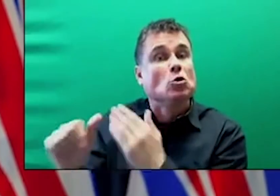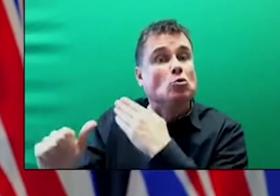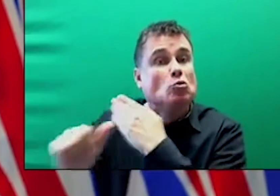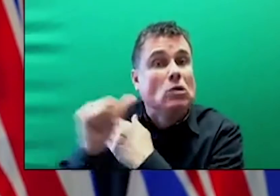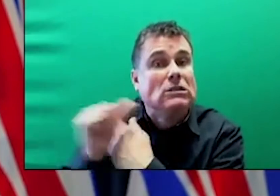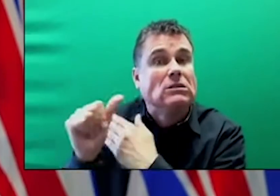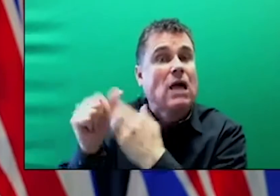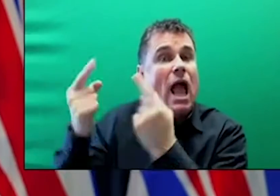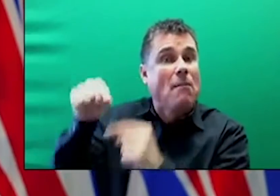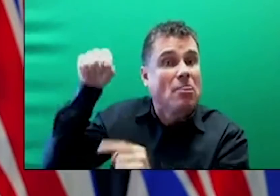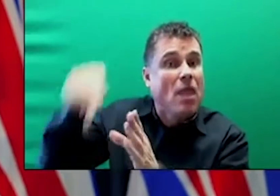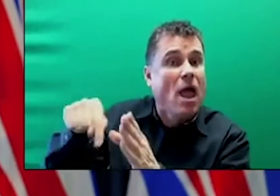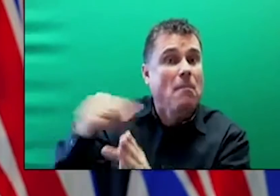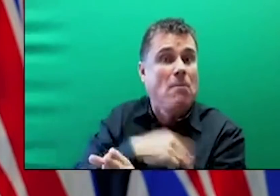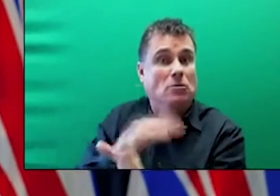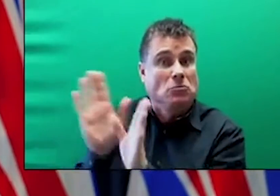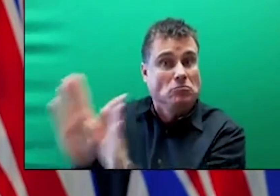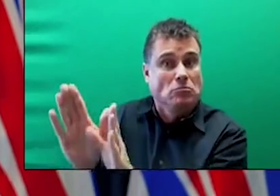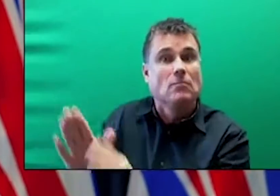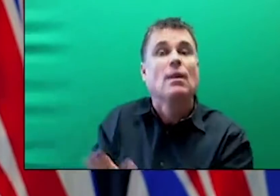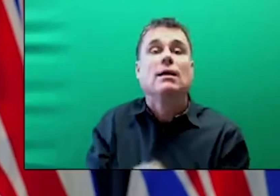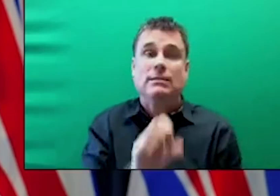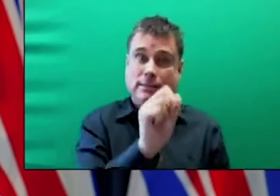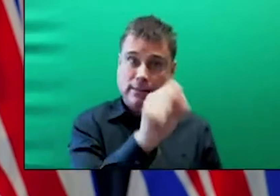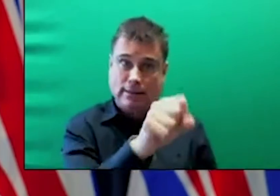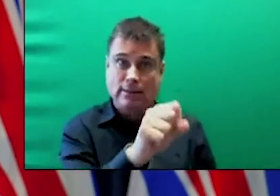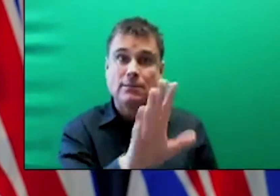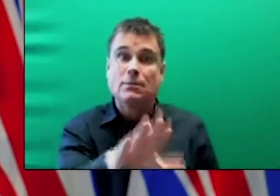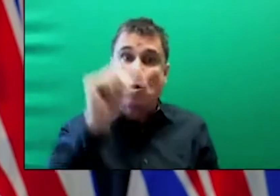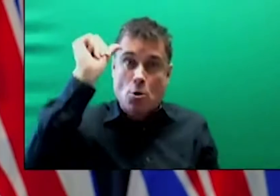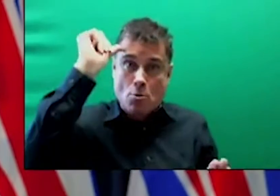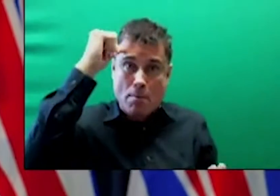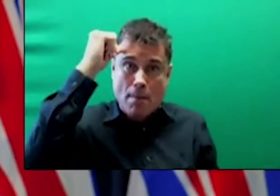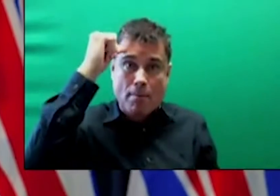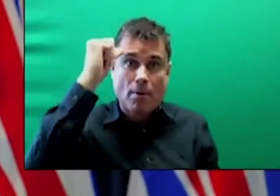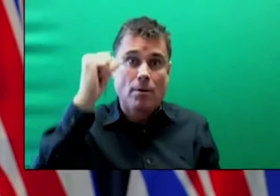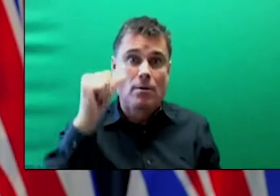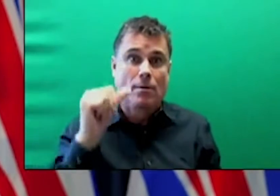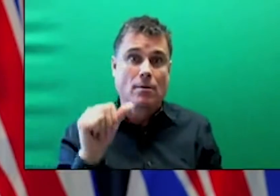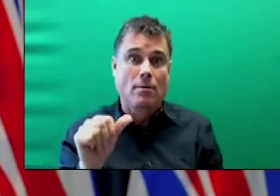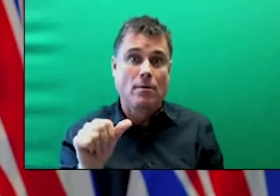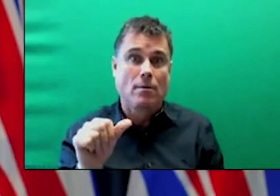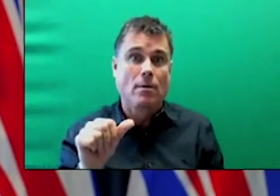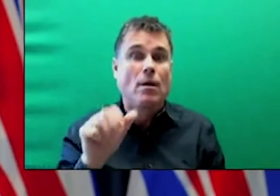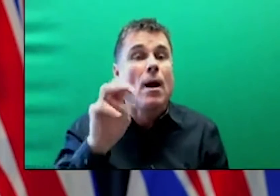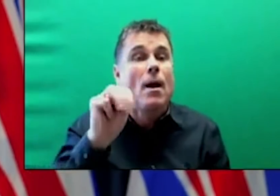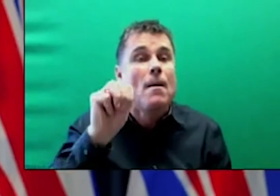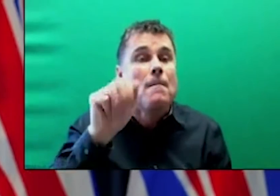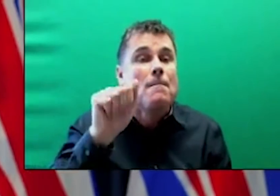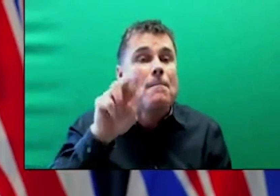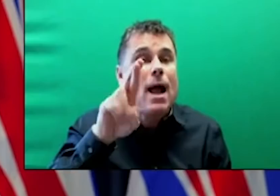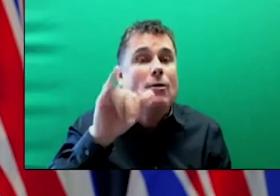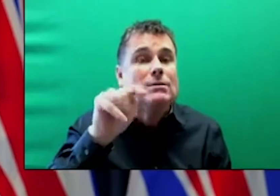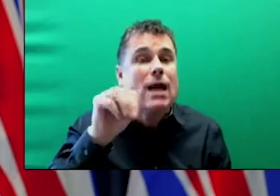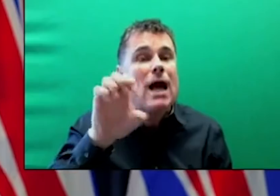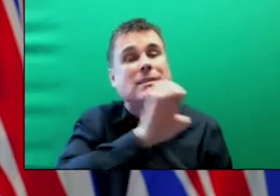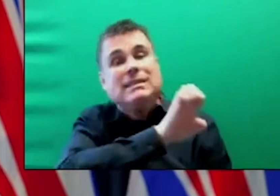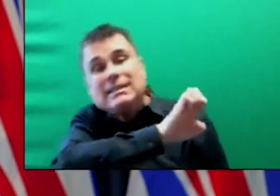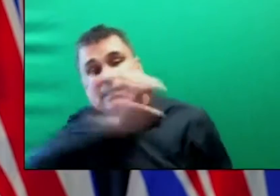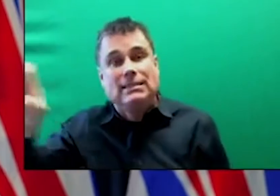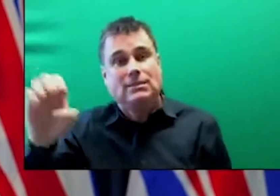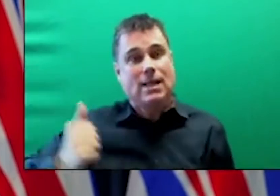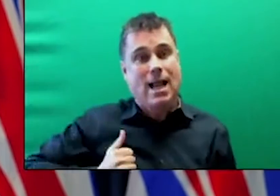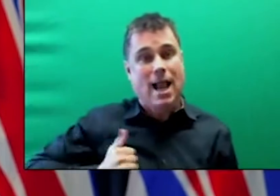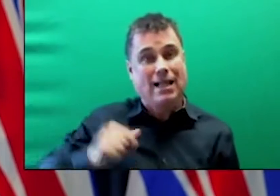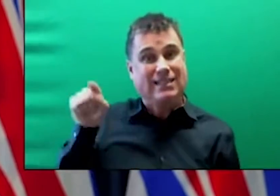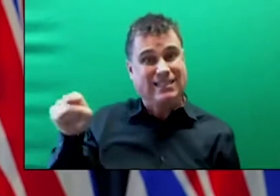today. We have time for one more question today. That will be from Rob Buffum. Go ahead, Rob. Oh, hi, Premier.